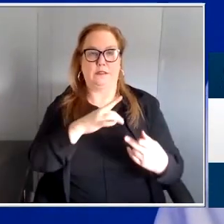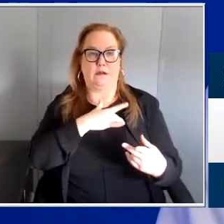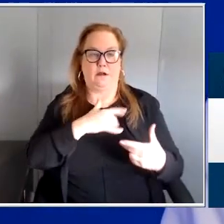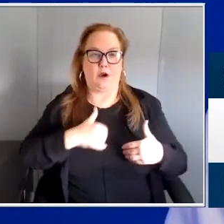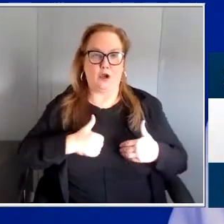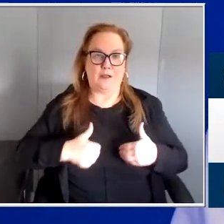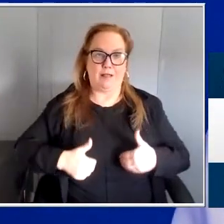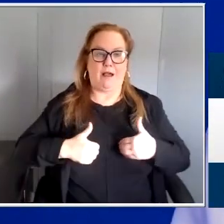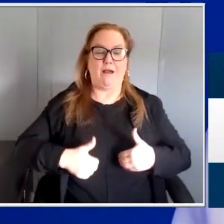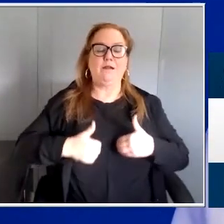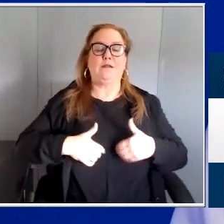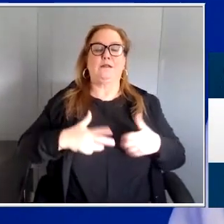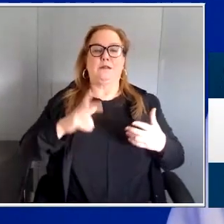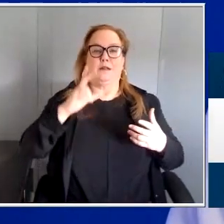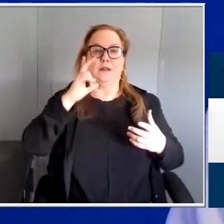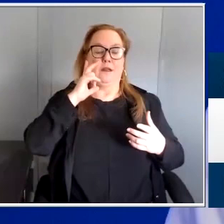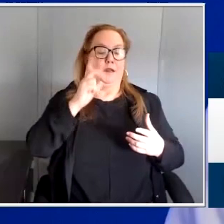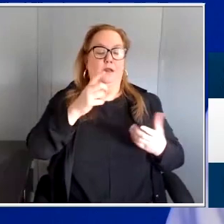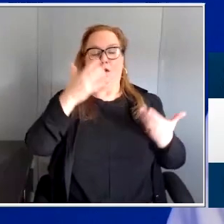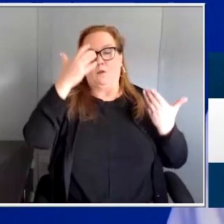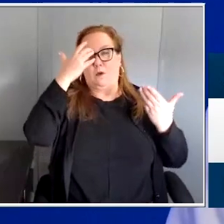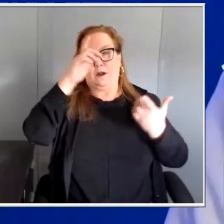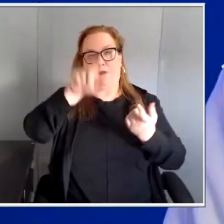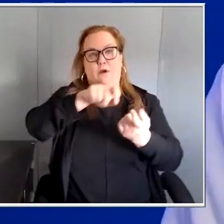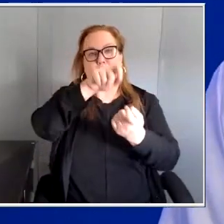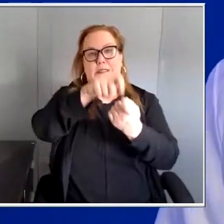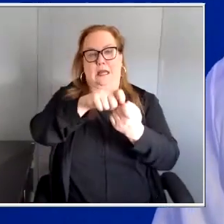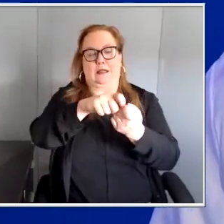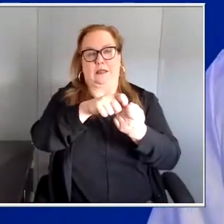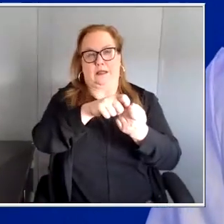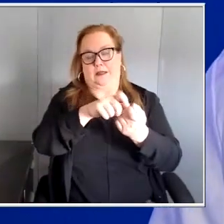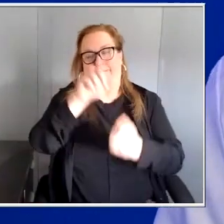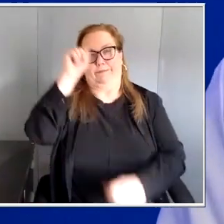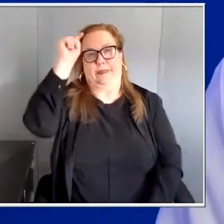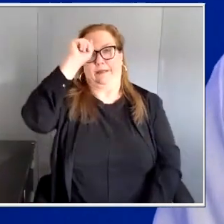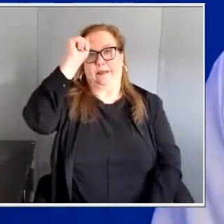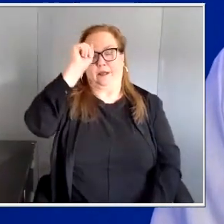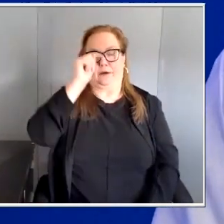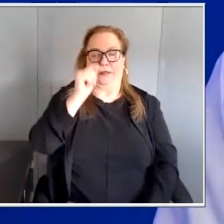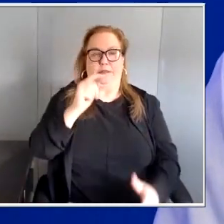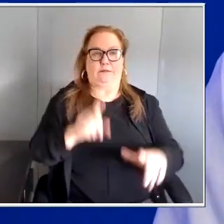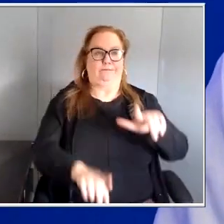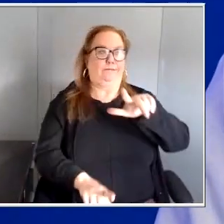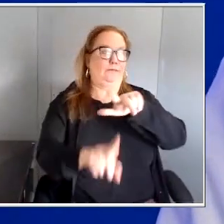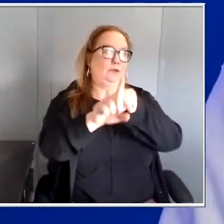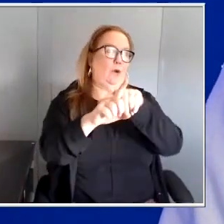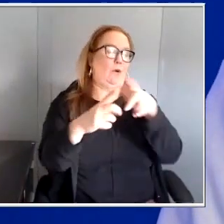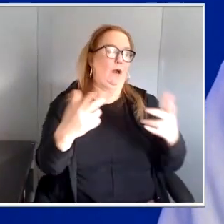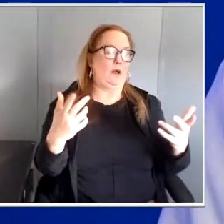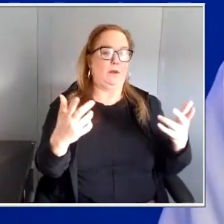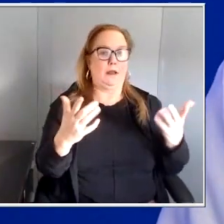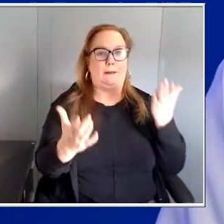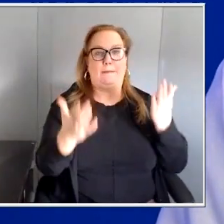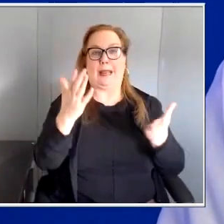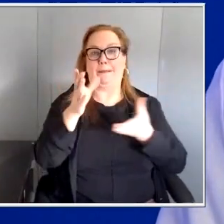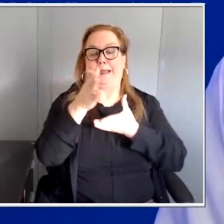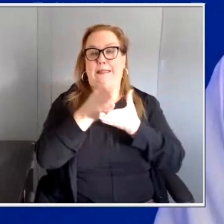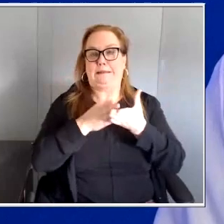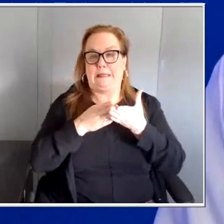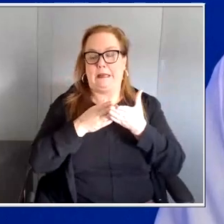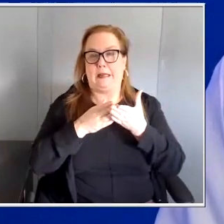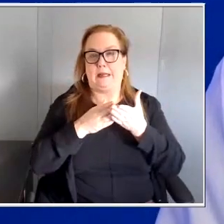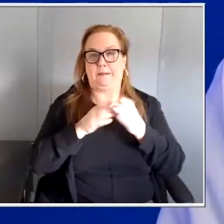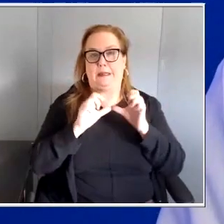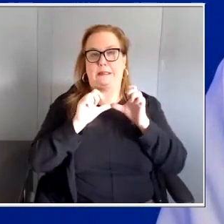especially. Still don't know exactly why. There are several theories put out there. You know, was it the maybe some continued